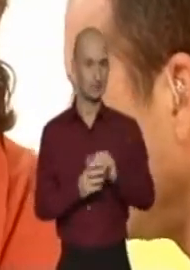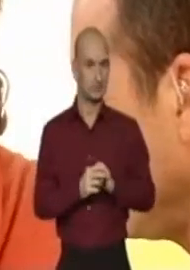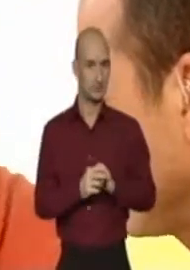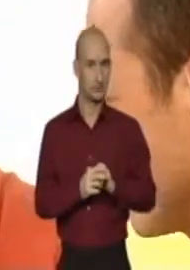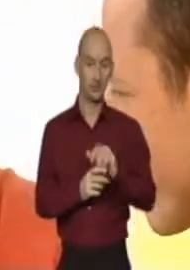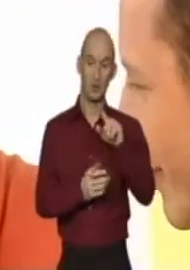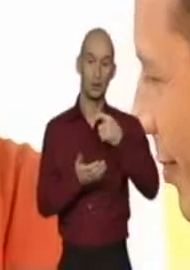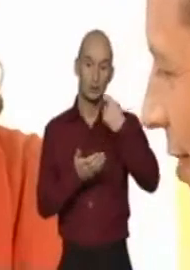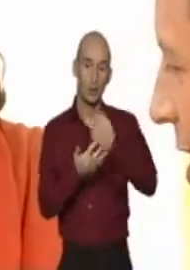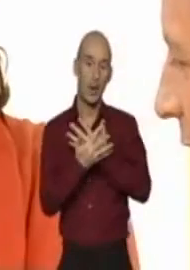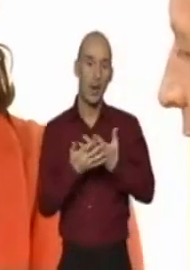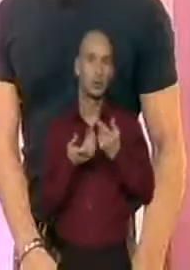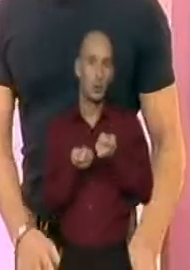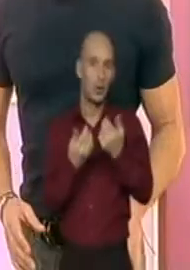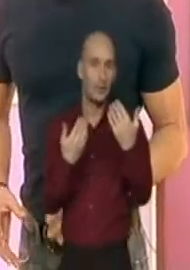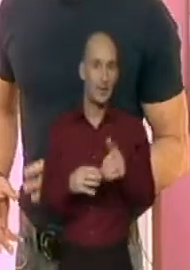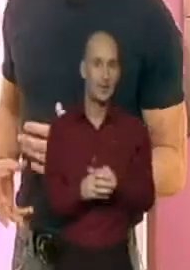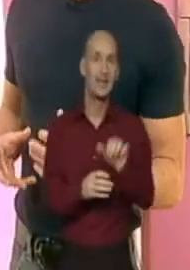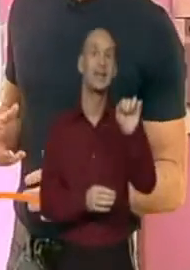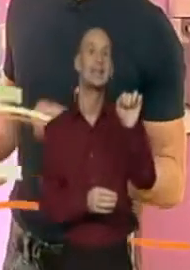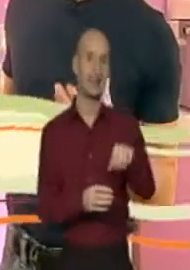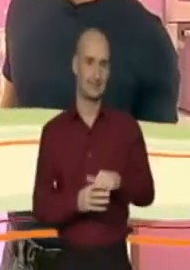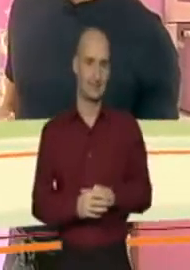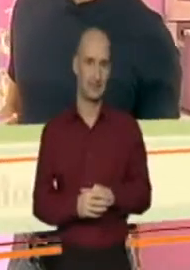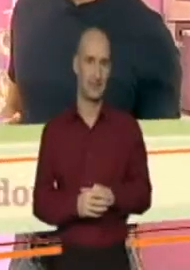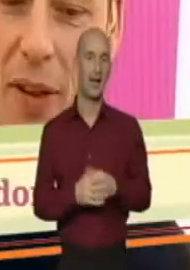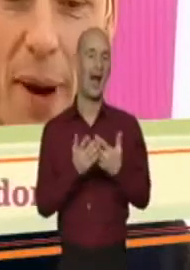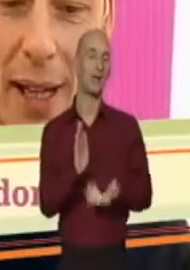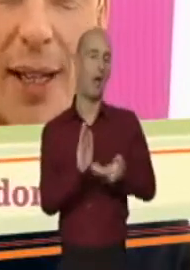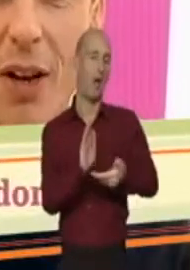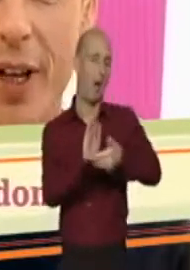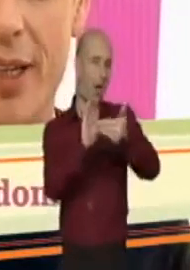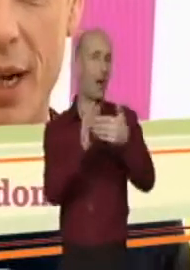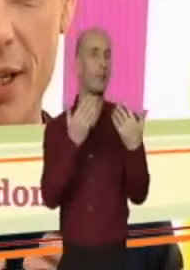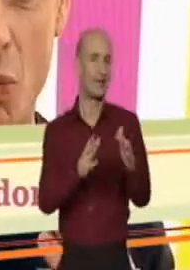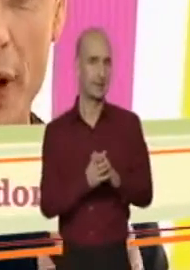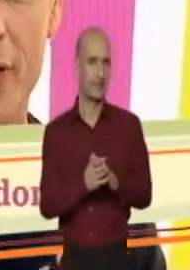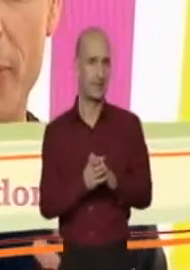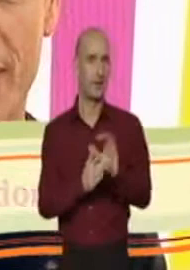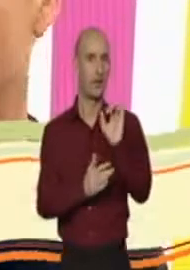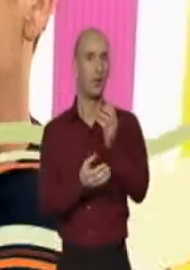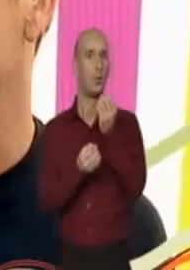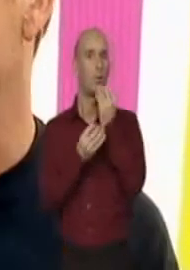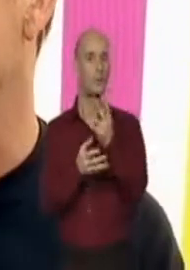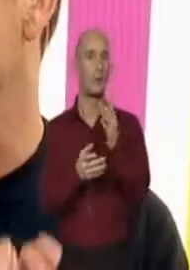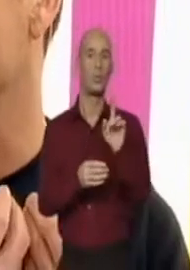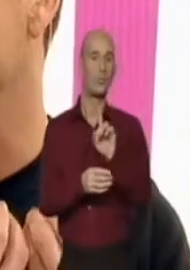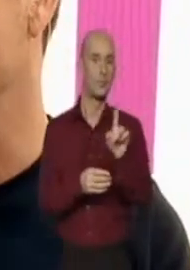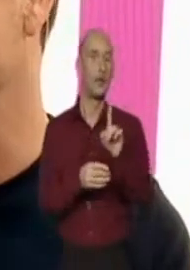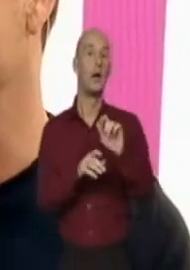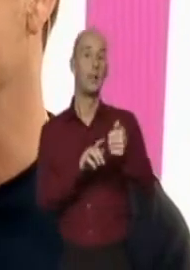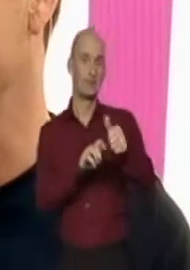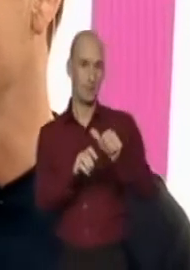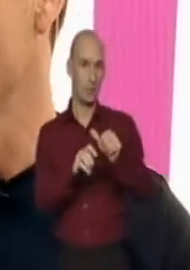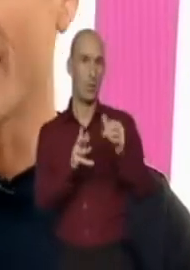Is this a dish that you've cooked many times before? It is, actually. I've jazzed it up a bit, but the basis of it is a wonderful potato and watercress soup. I think it's got a